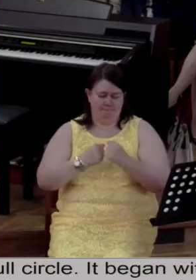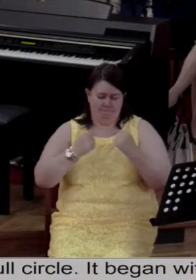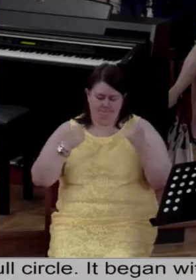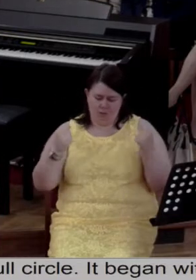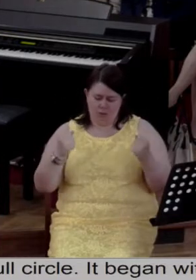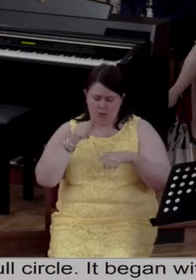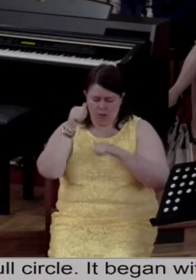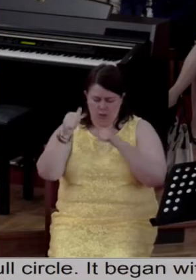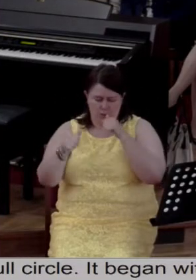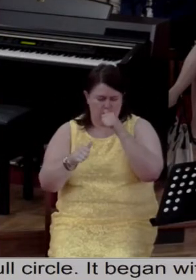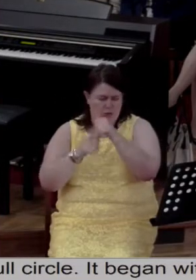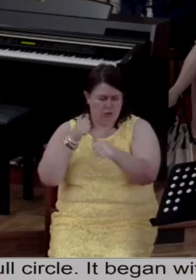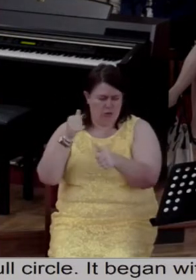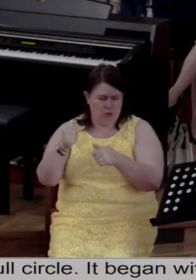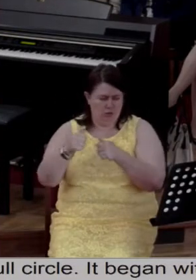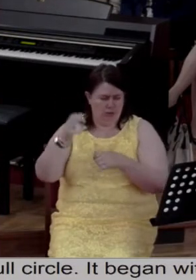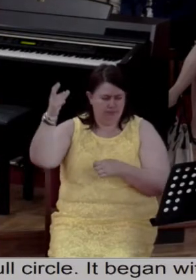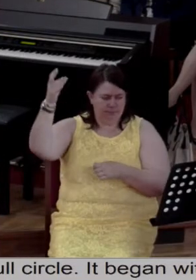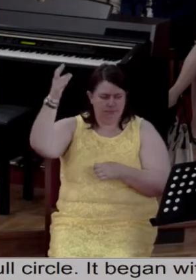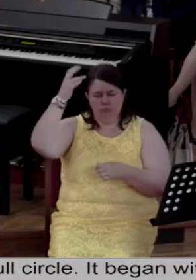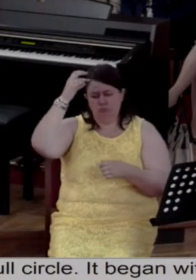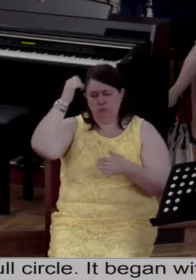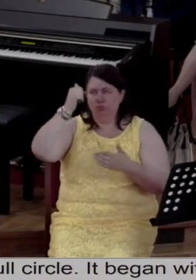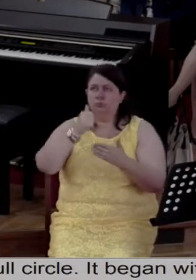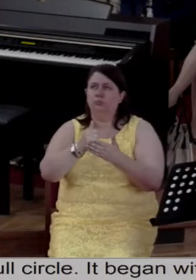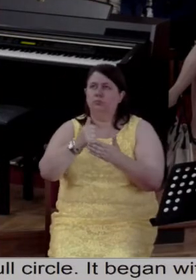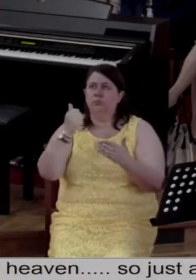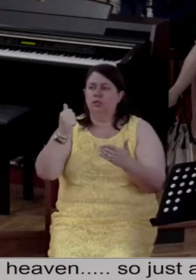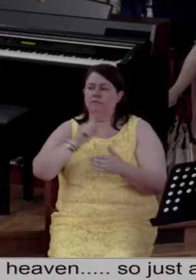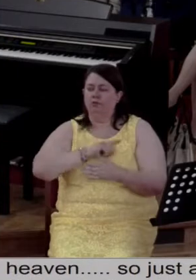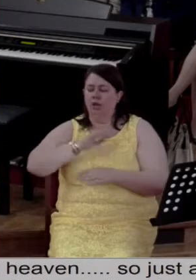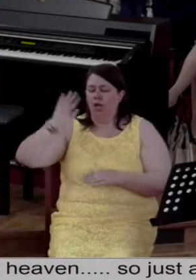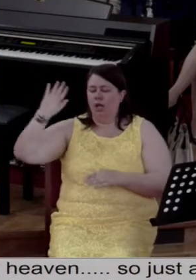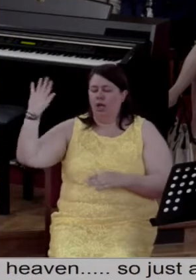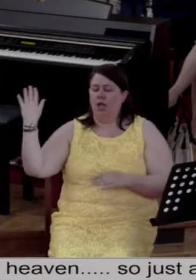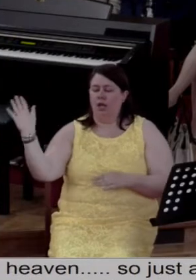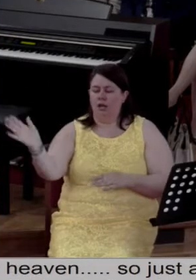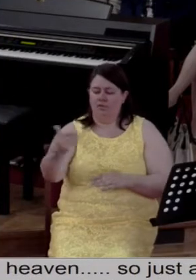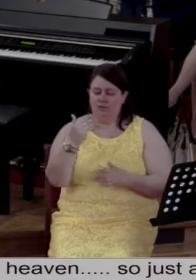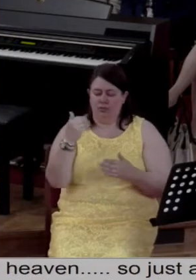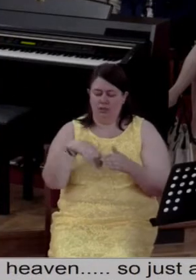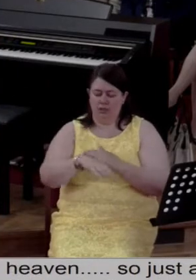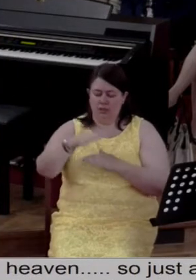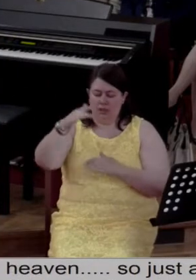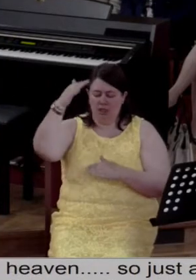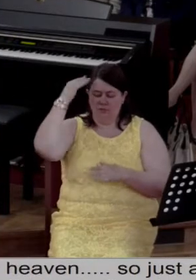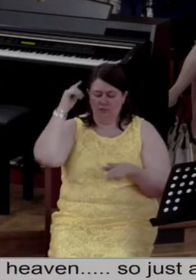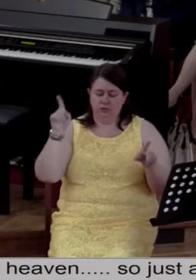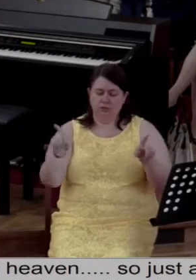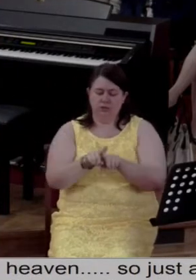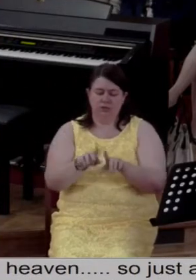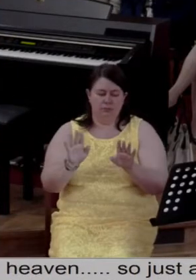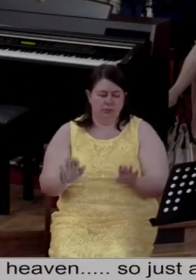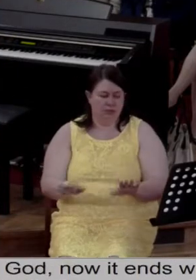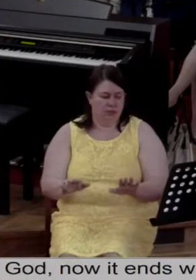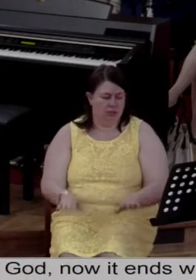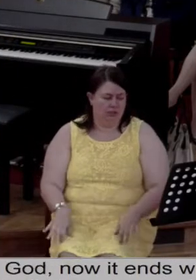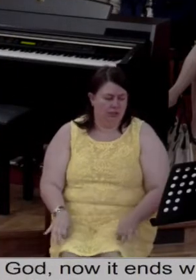glory and the majesty and the splendor, for everything in heaven and earth is